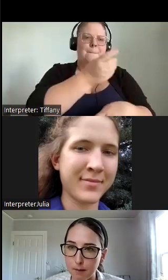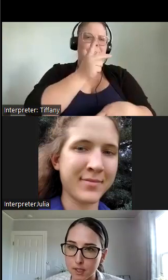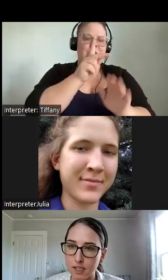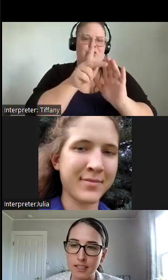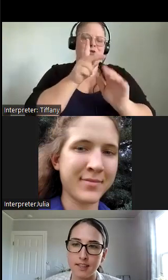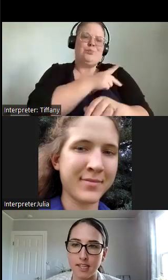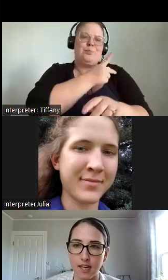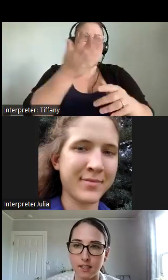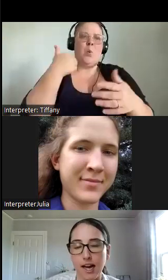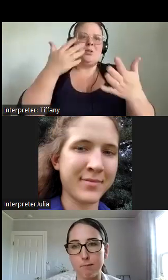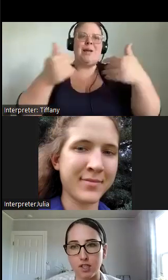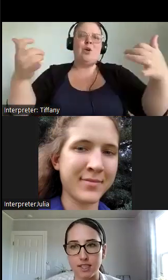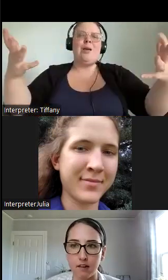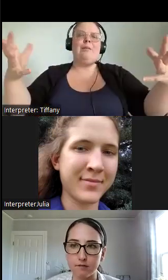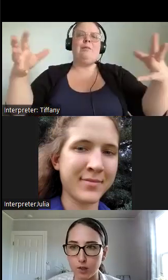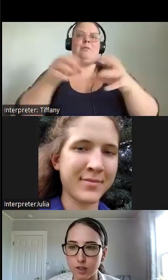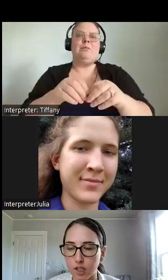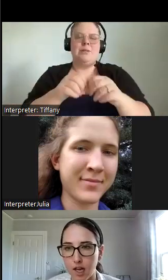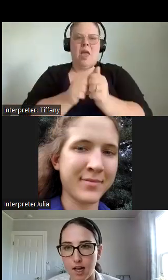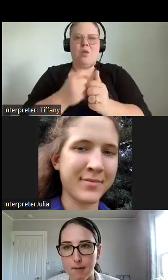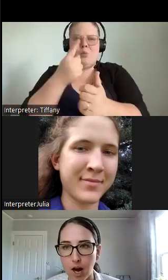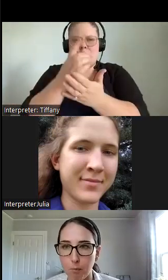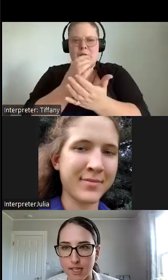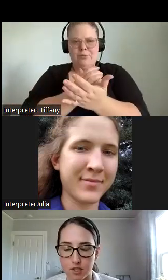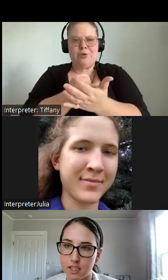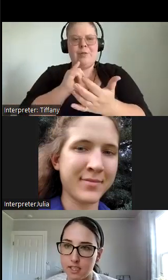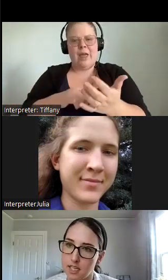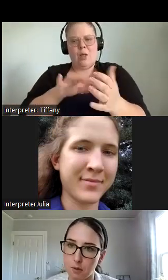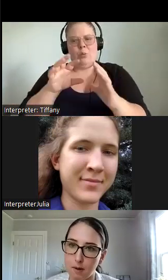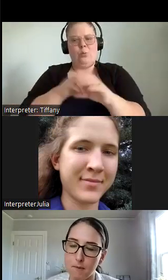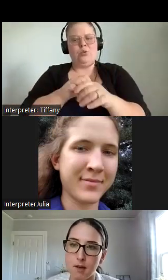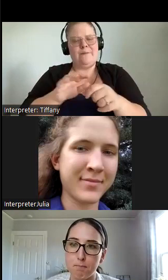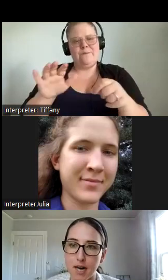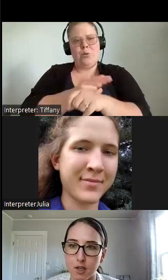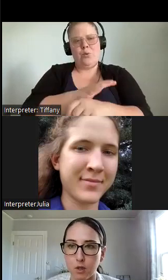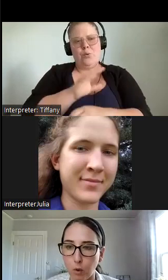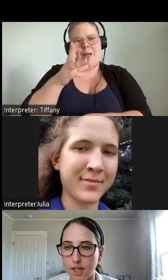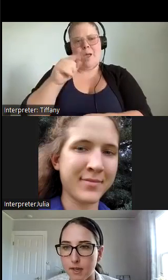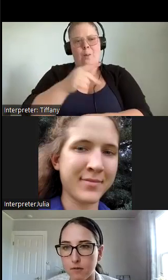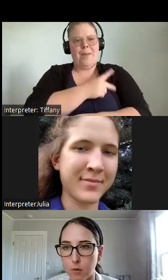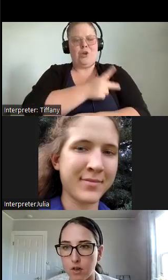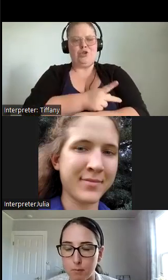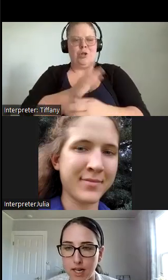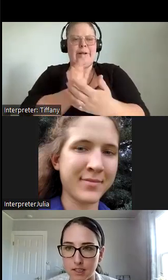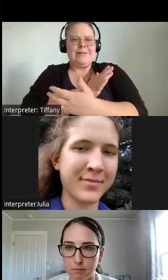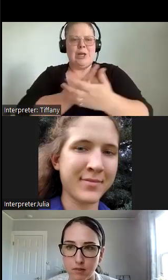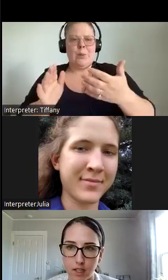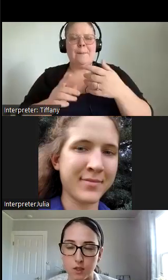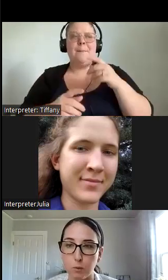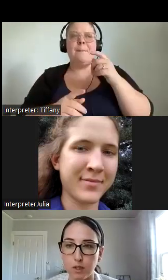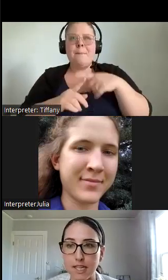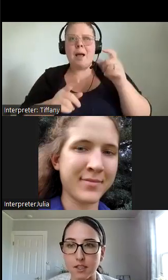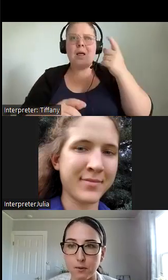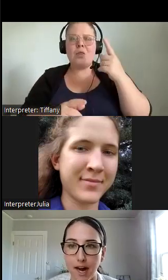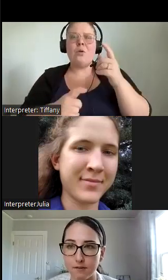one chapter that kind of captures that full outpatient continuum. But the requirement for comprehensive